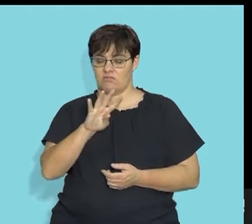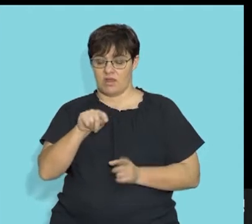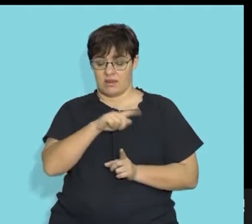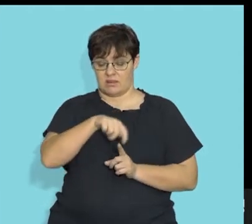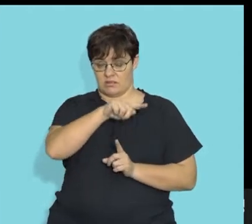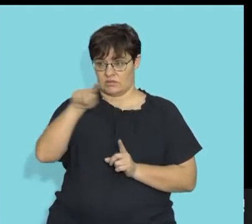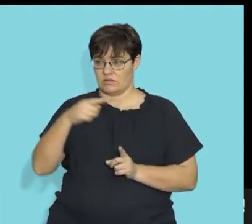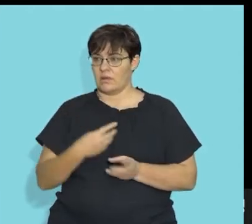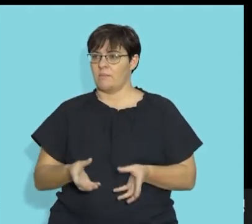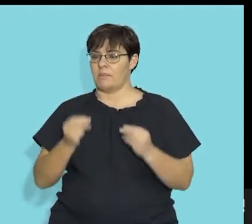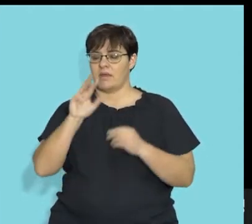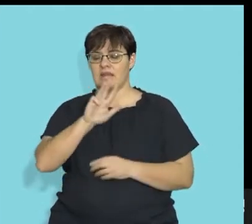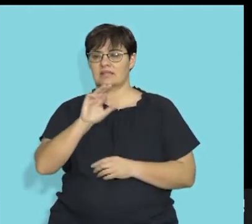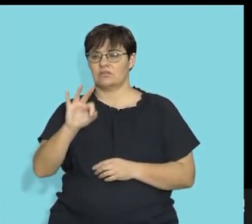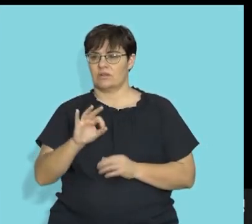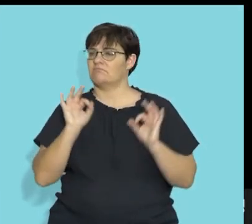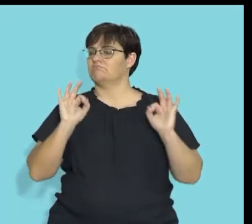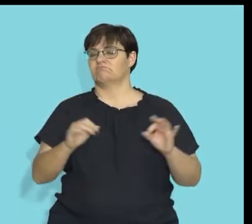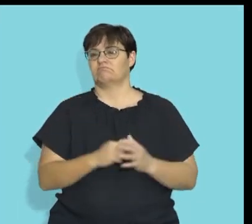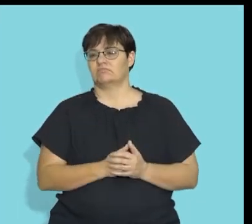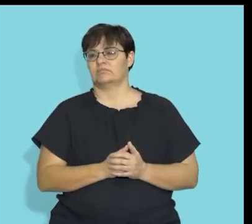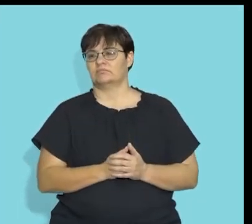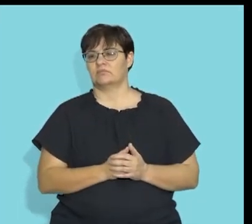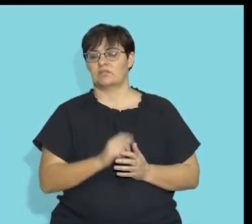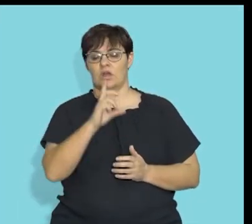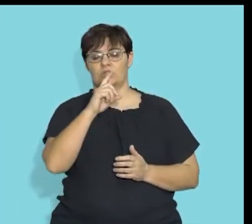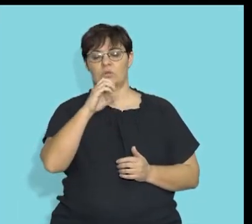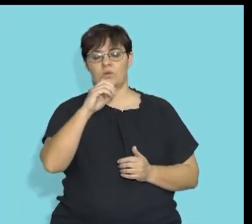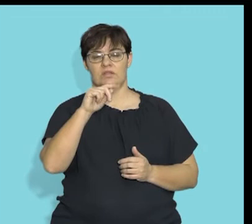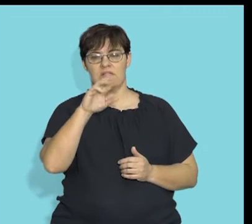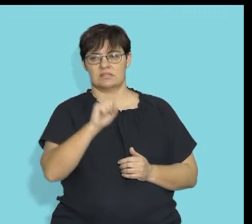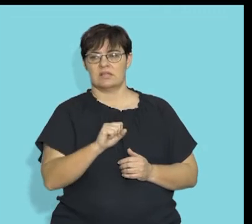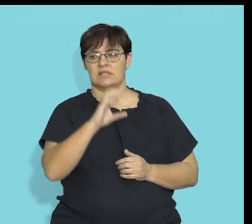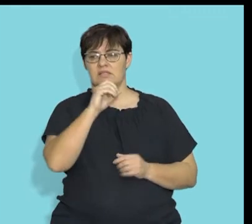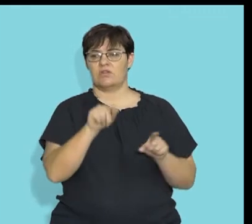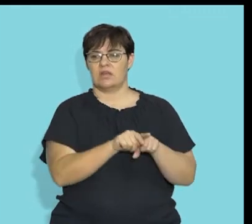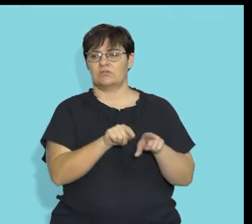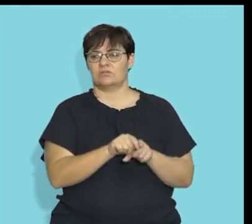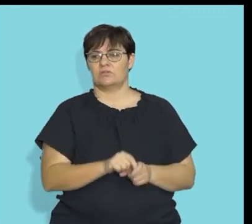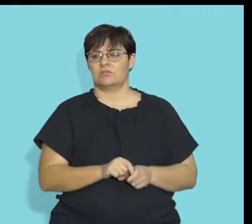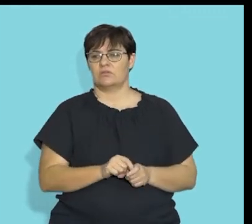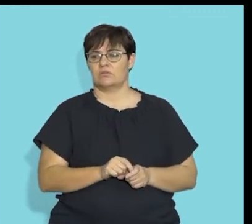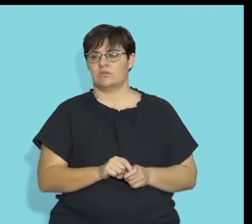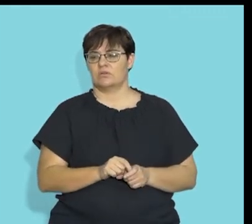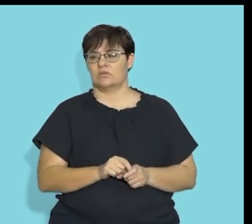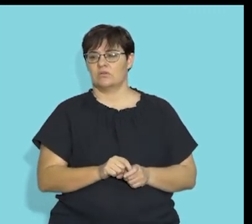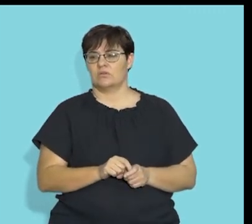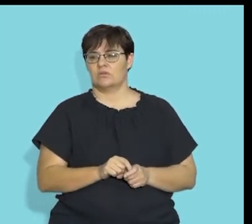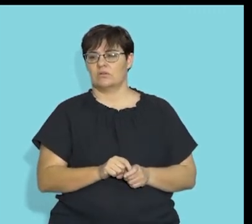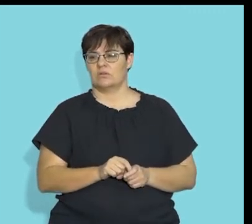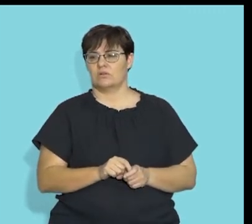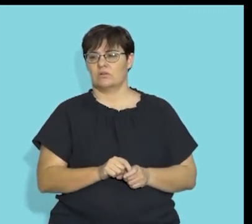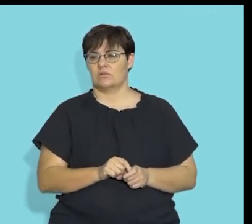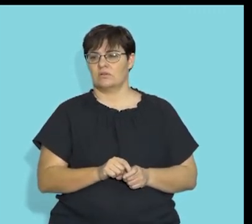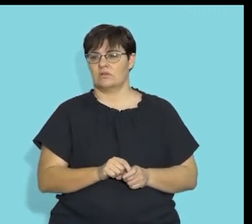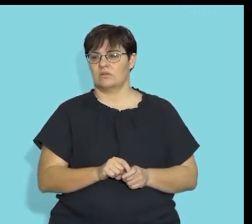8,649 gives me 93. So this is great. So it's dots. So it's going to be 0 is equal to 9,